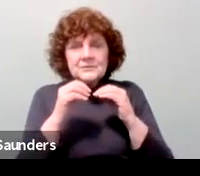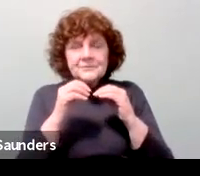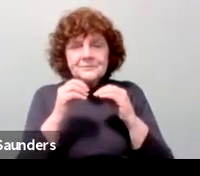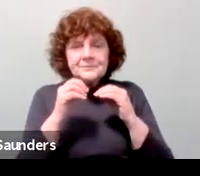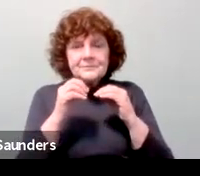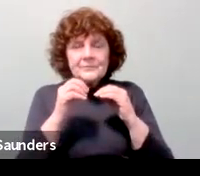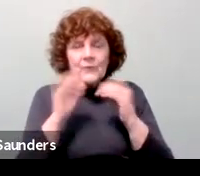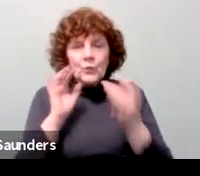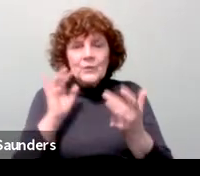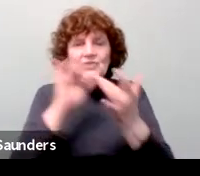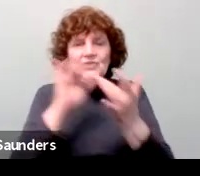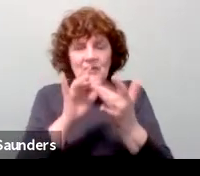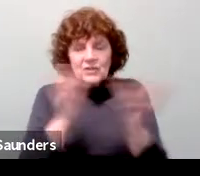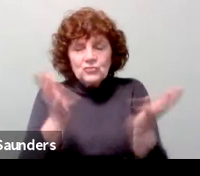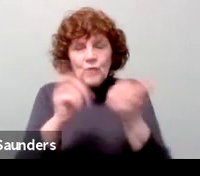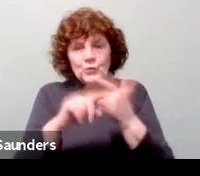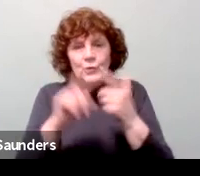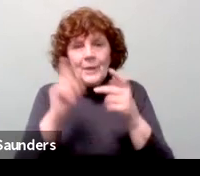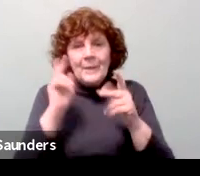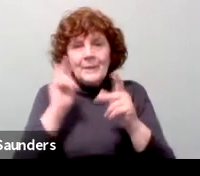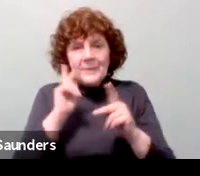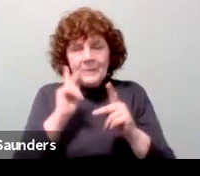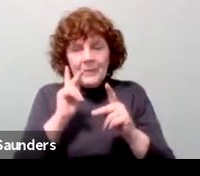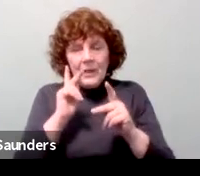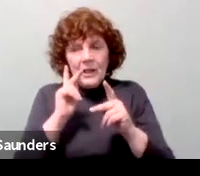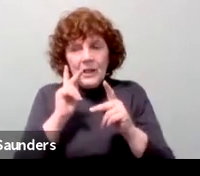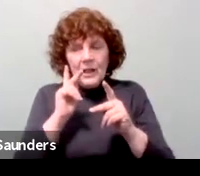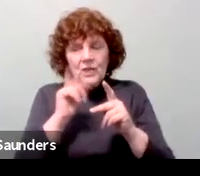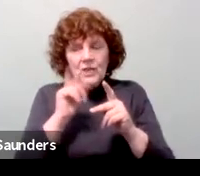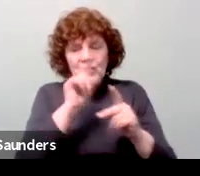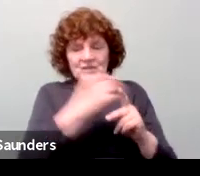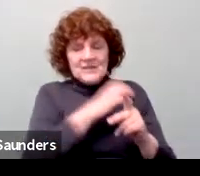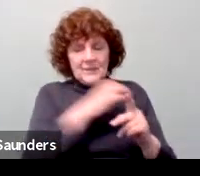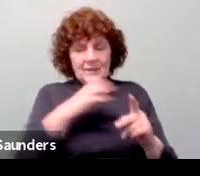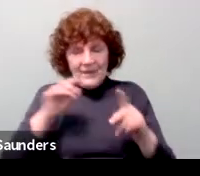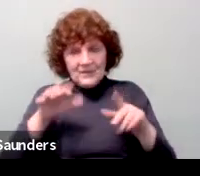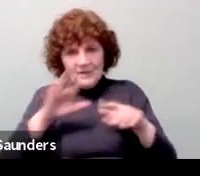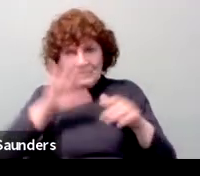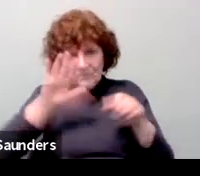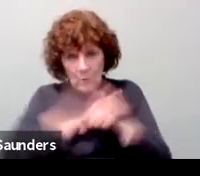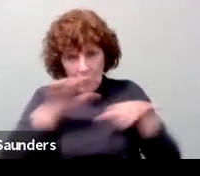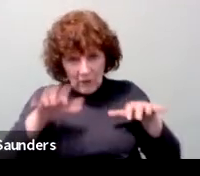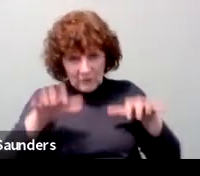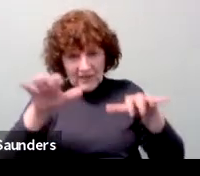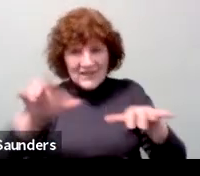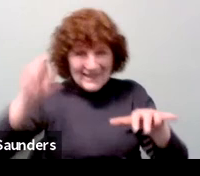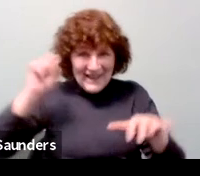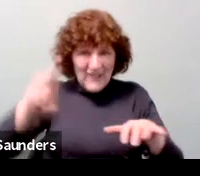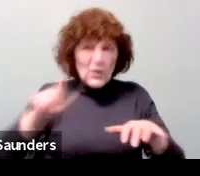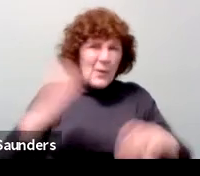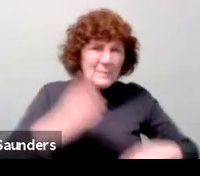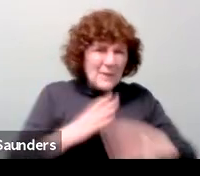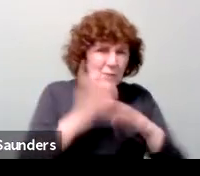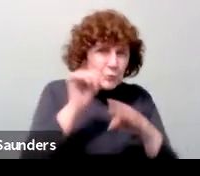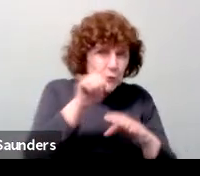Reach out not to the folks that have time to join a committee, but to your full congregation and say, what barriers are you